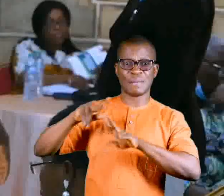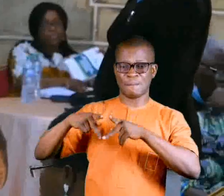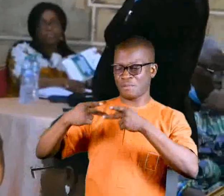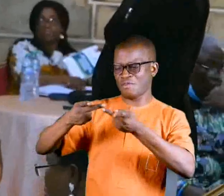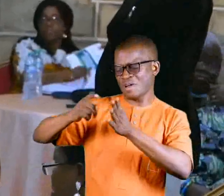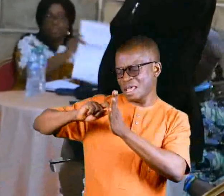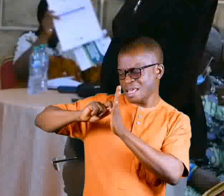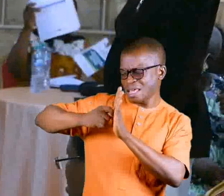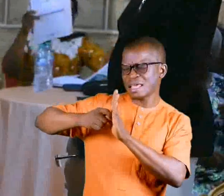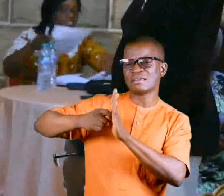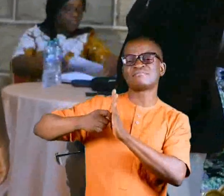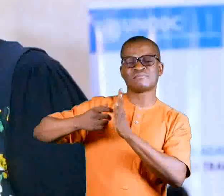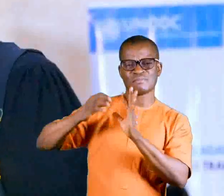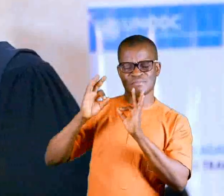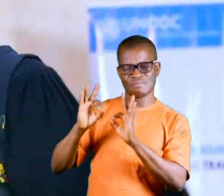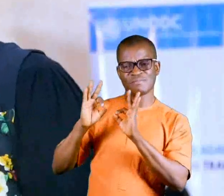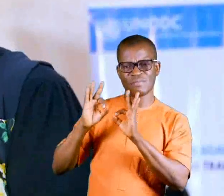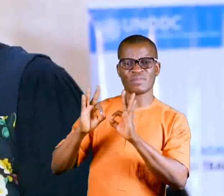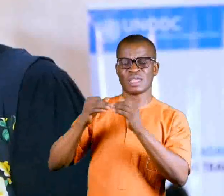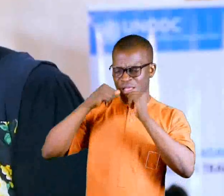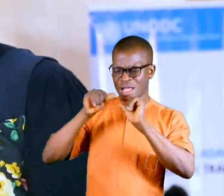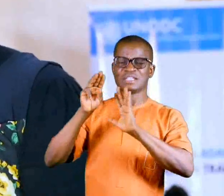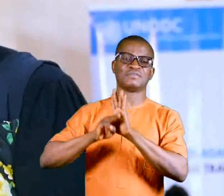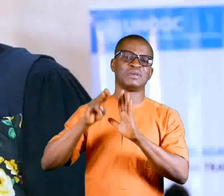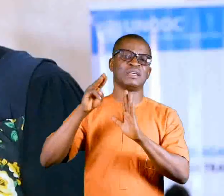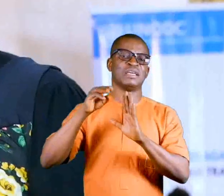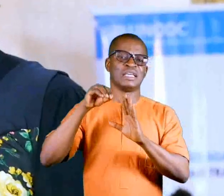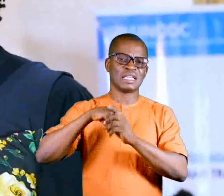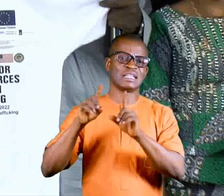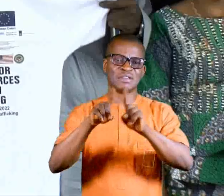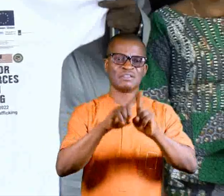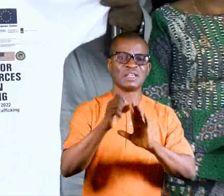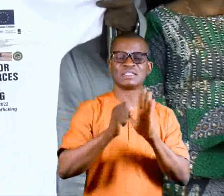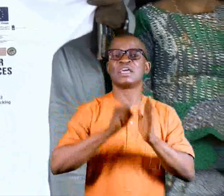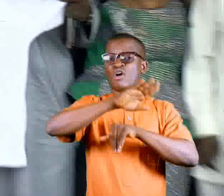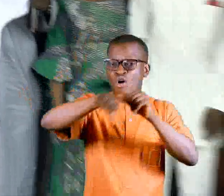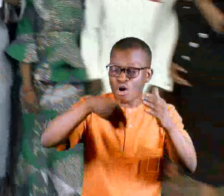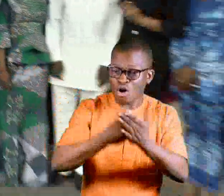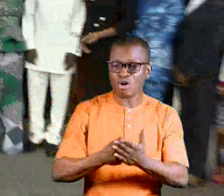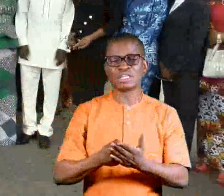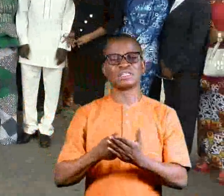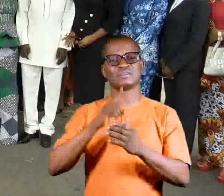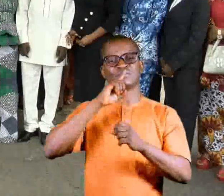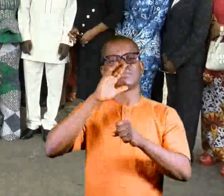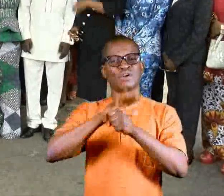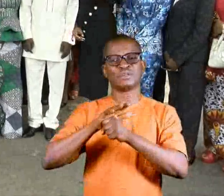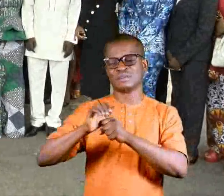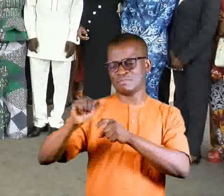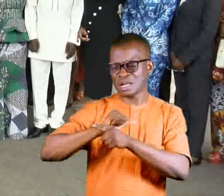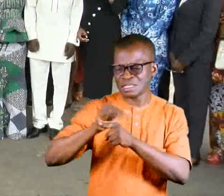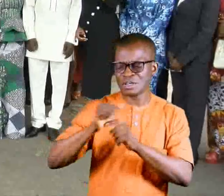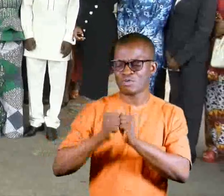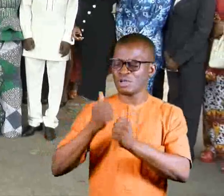and provide key promising practices and achievements they've been able to achieve in their states. And all of these